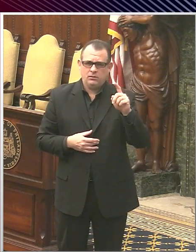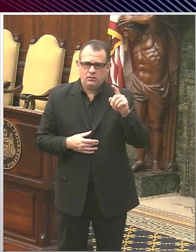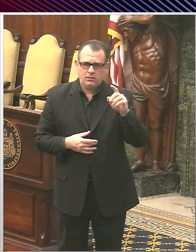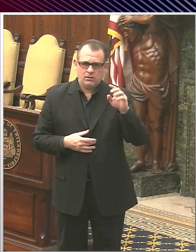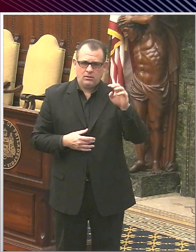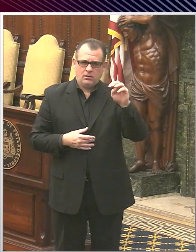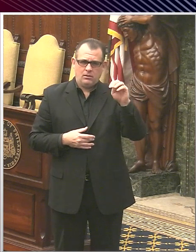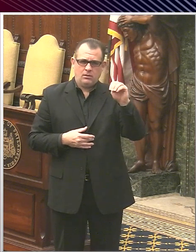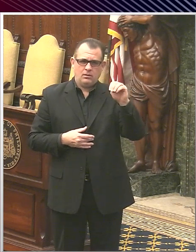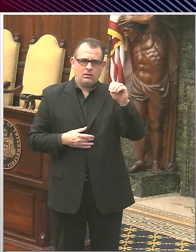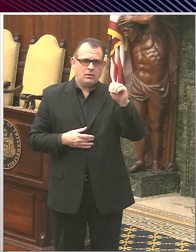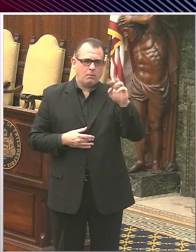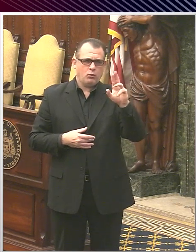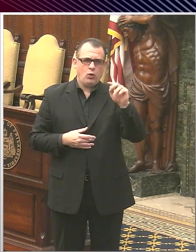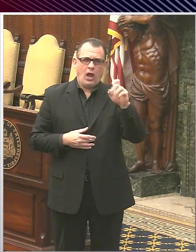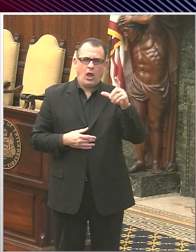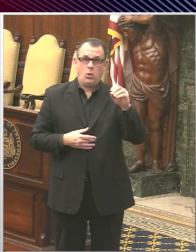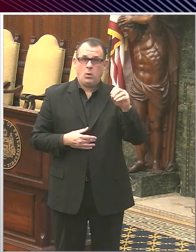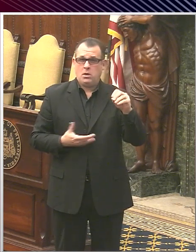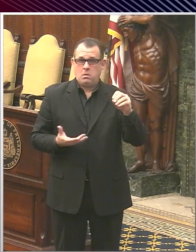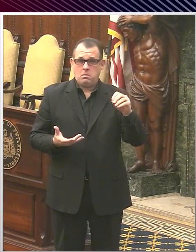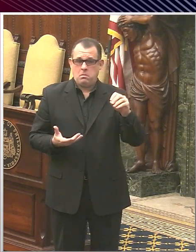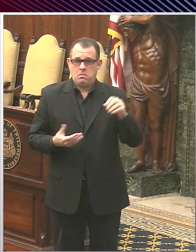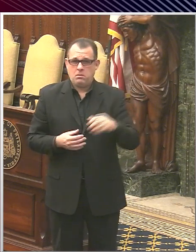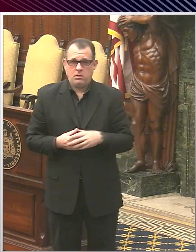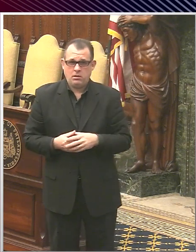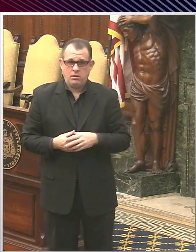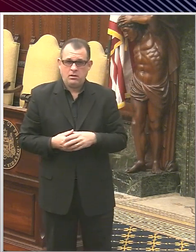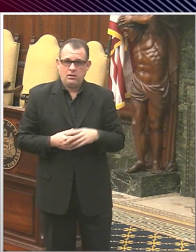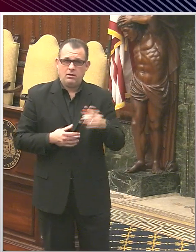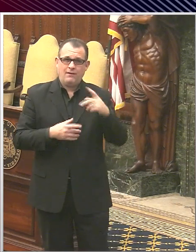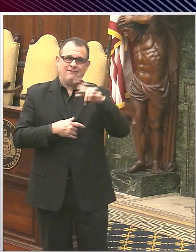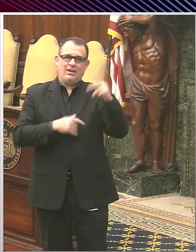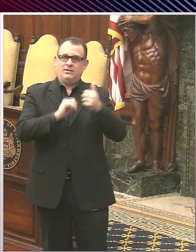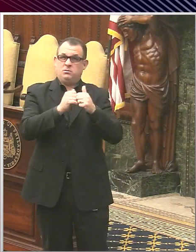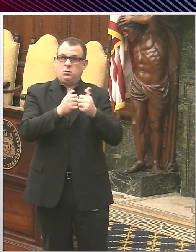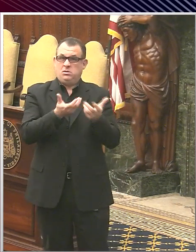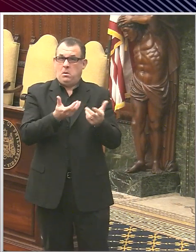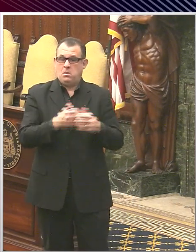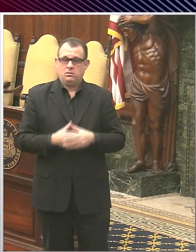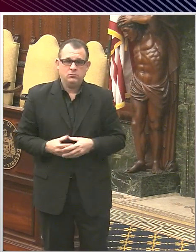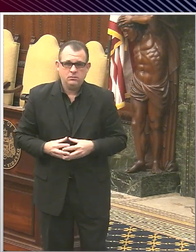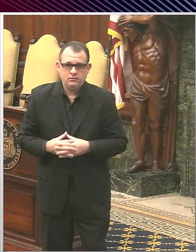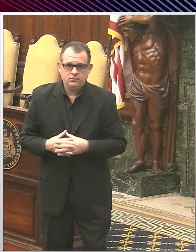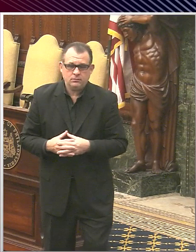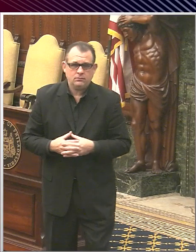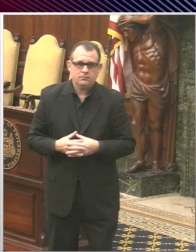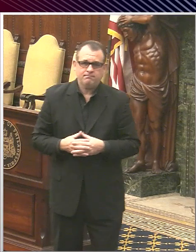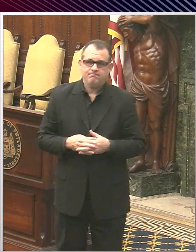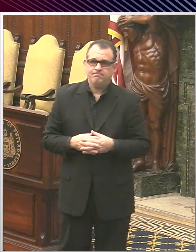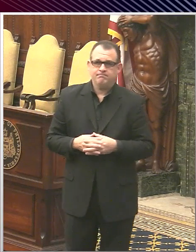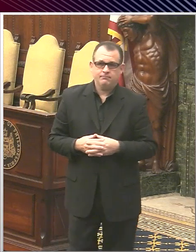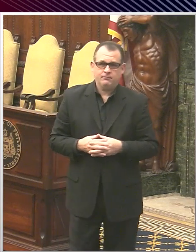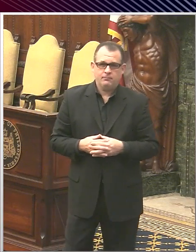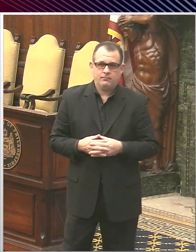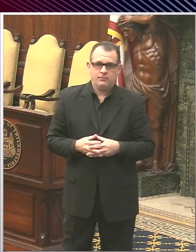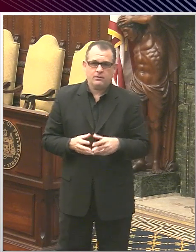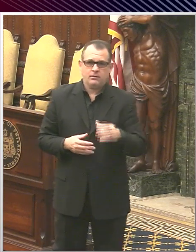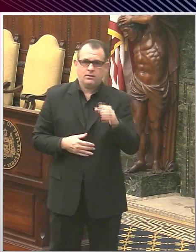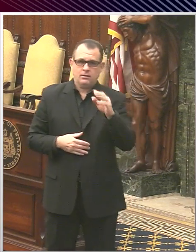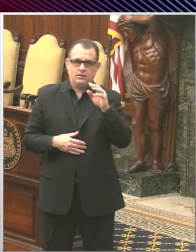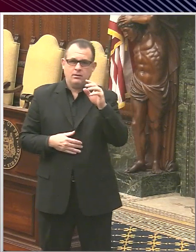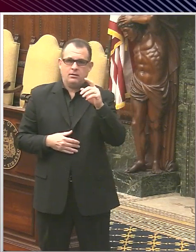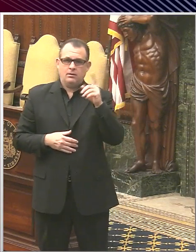questions. First one's for Dr. Farley. There's a high school out in Minnesota and Wisconsin that